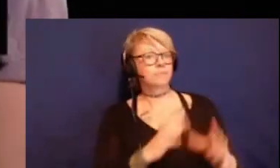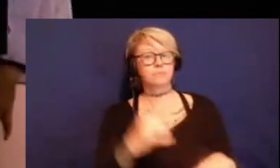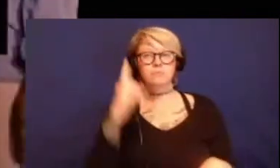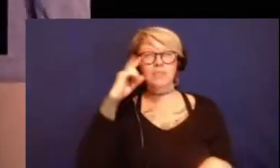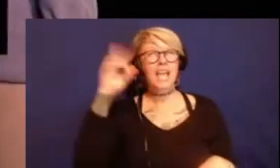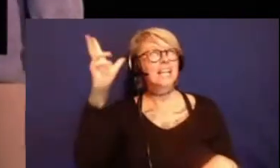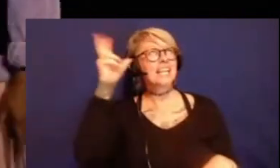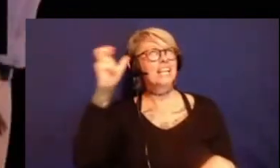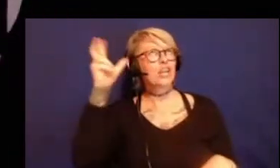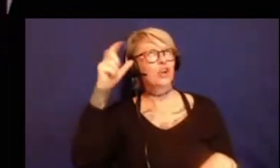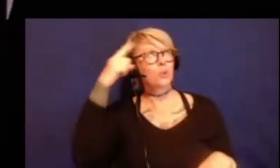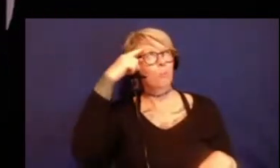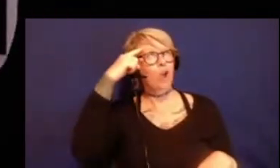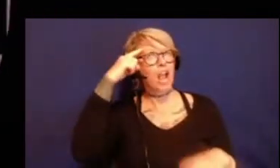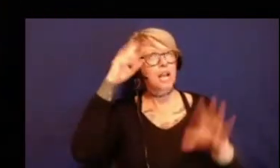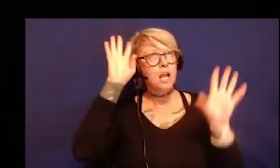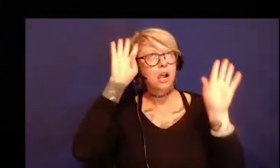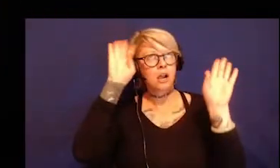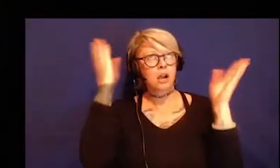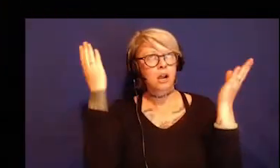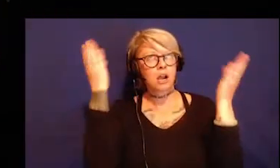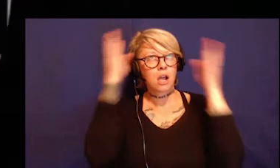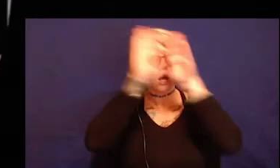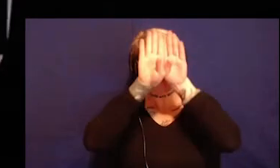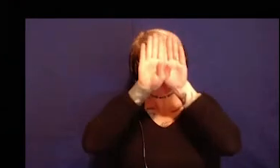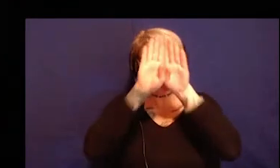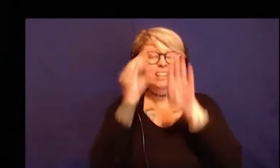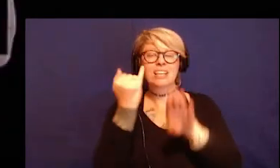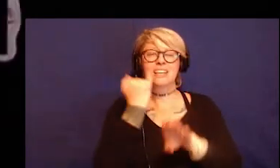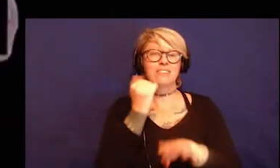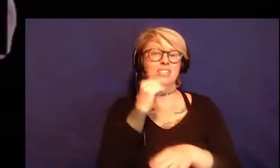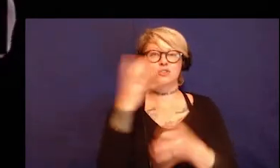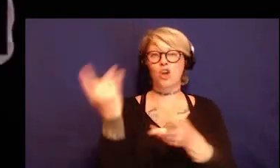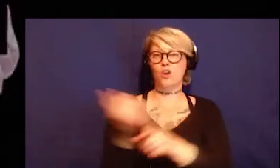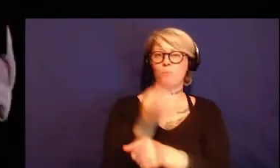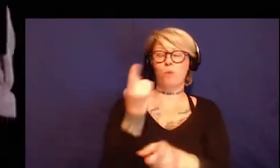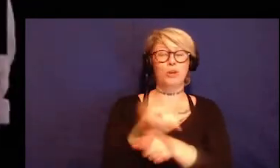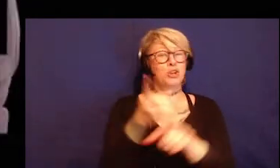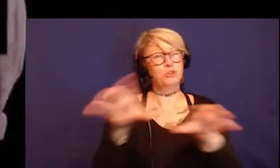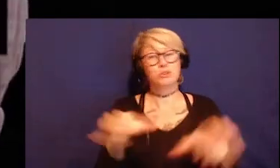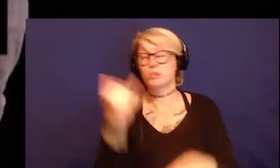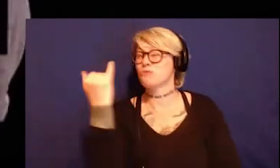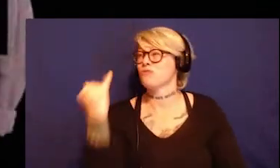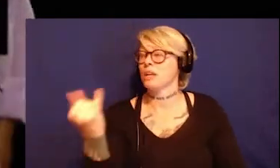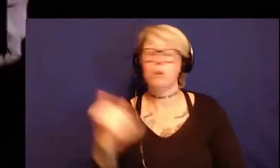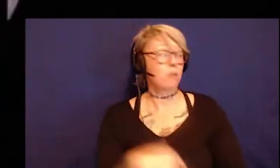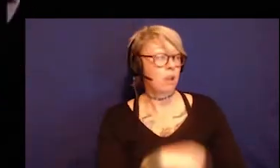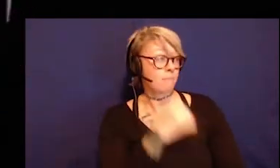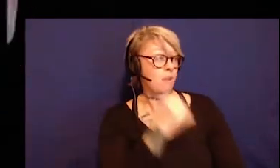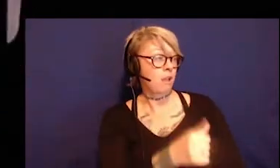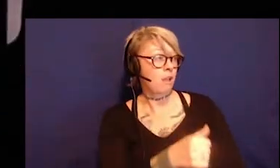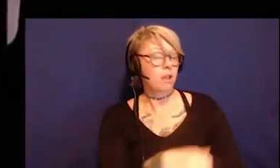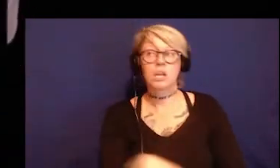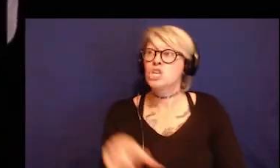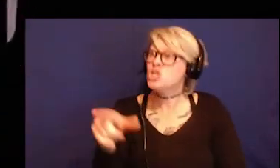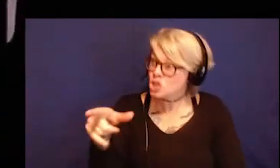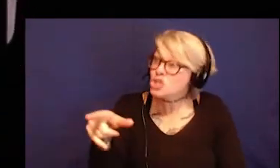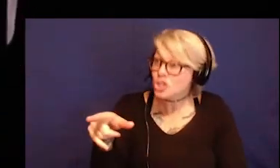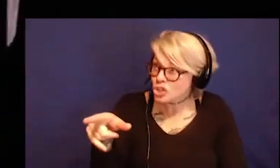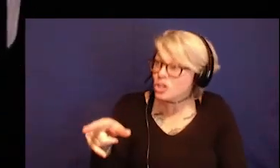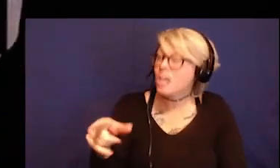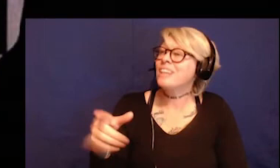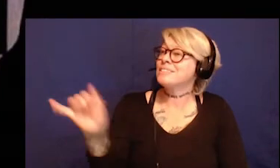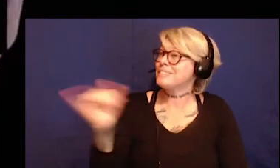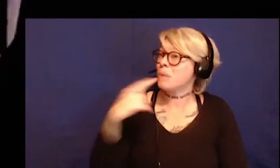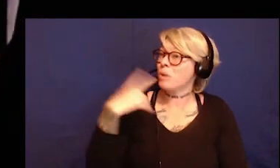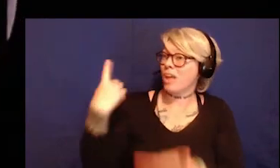bring up something that isn't on your list of appropriate conversation topics. You're doing it right now. I'm not. You are. And you did it when I told you about